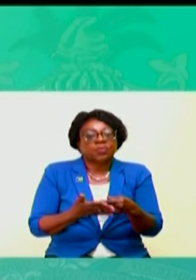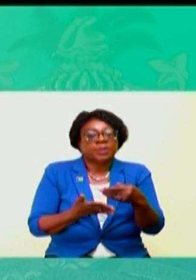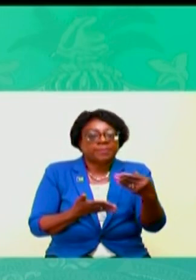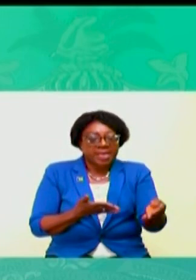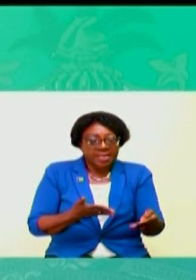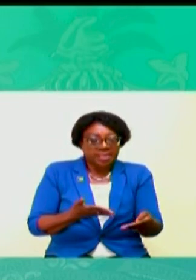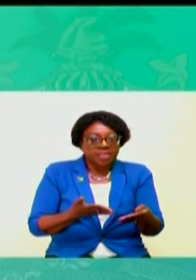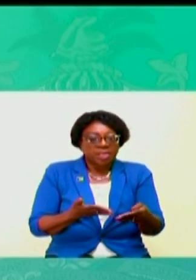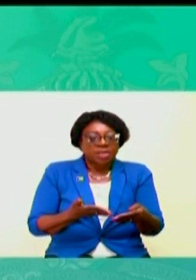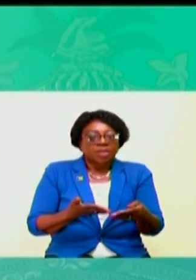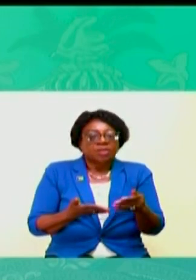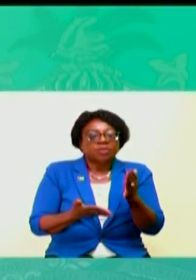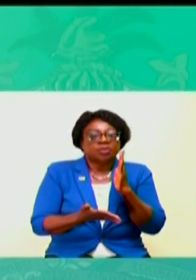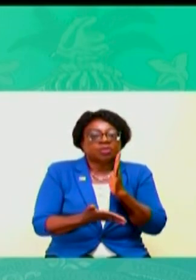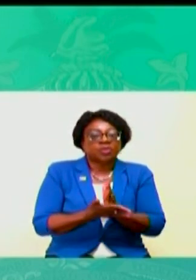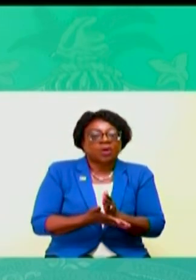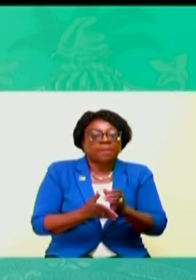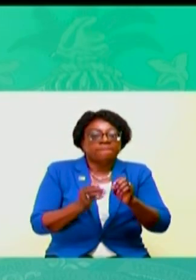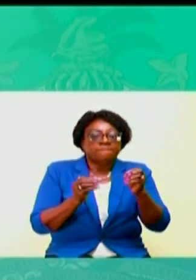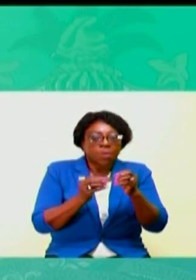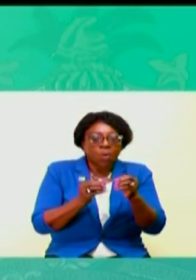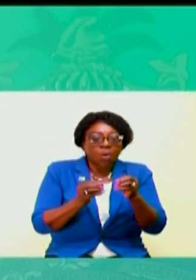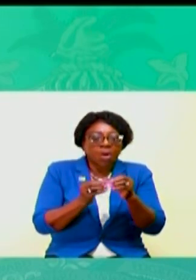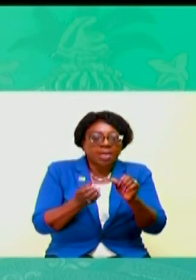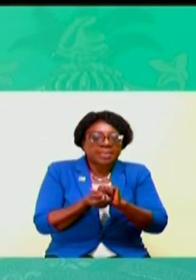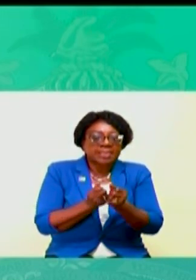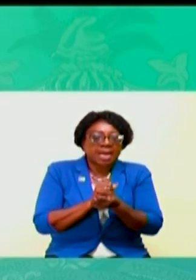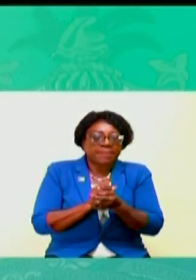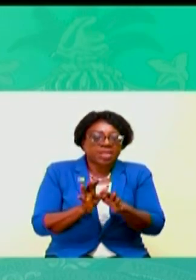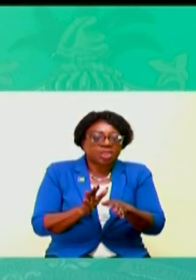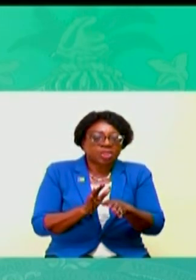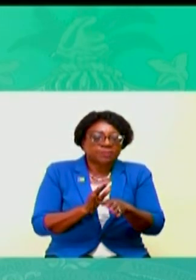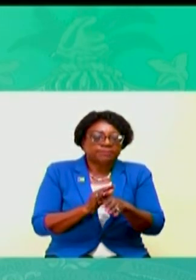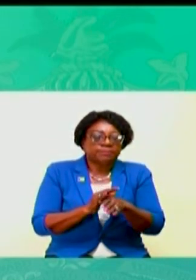damage. And they had insurance money too.